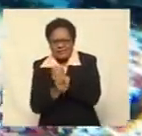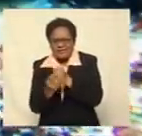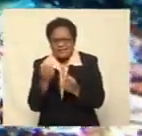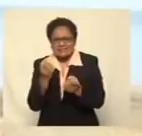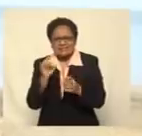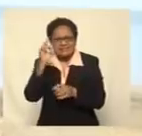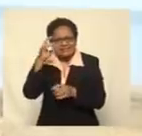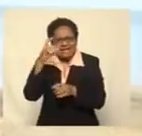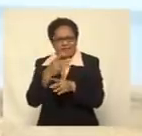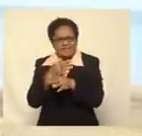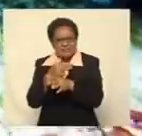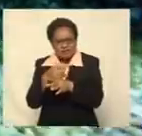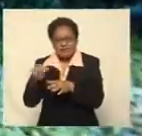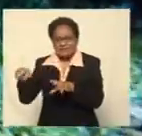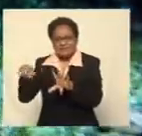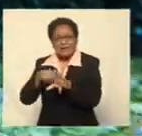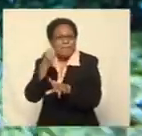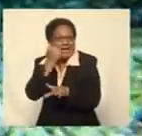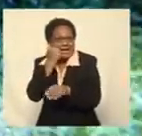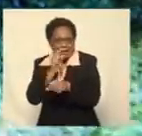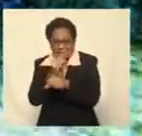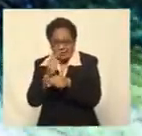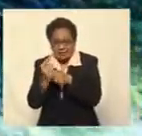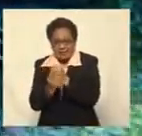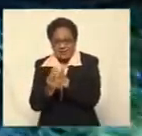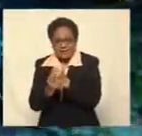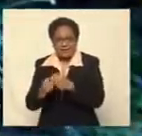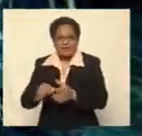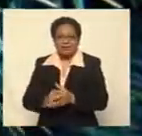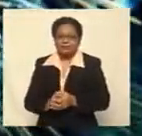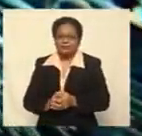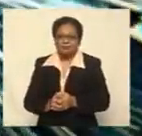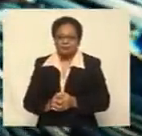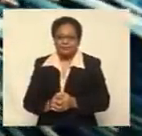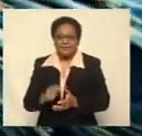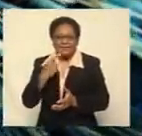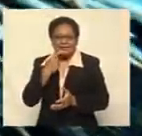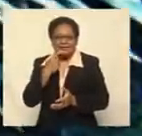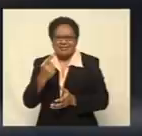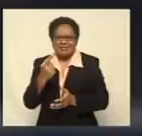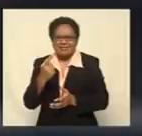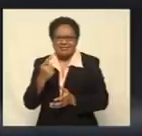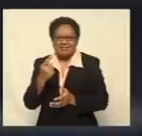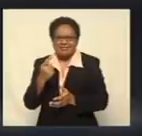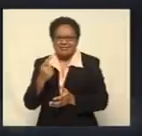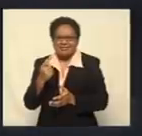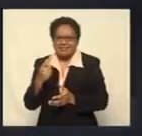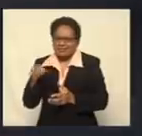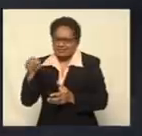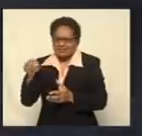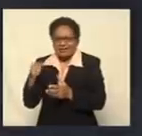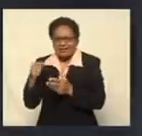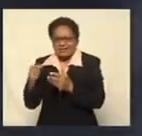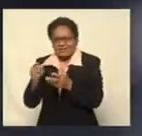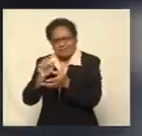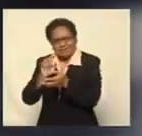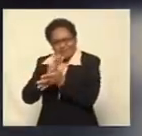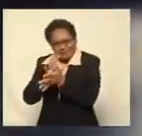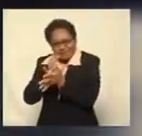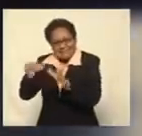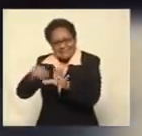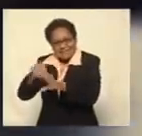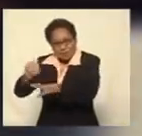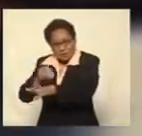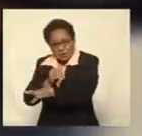oceans. Because more nutrients in the ocean, it gives growth to algae, and algae is food